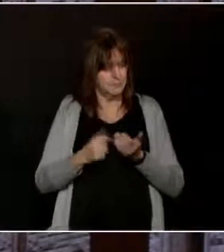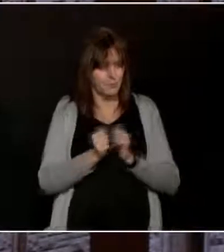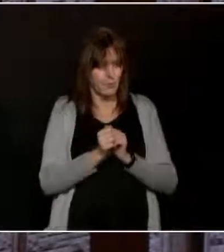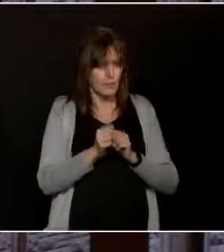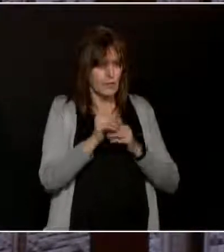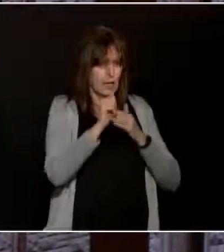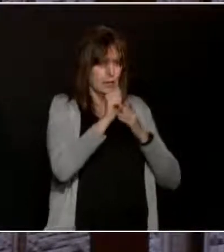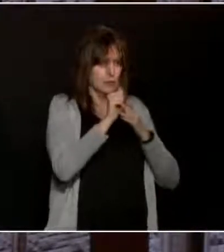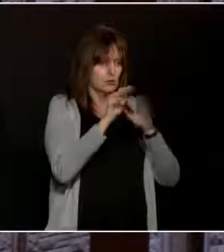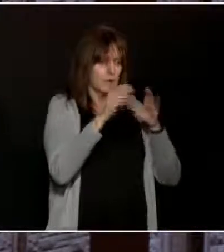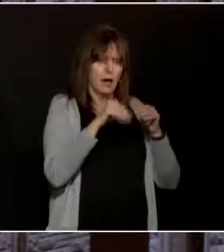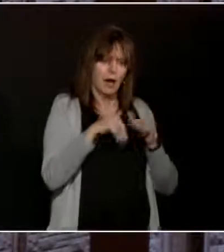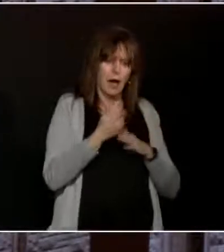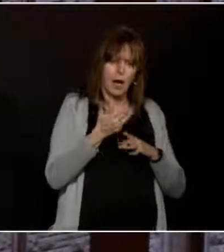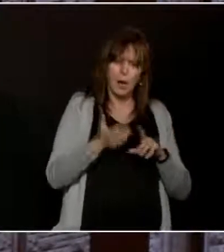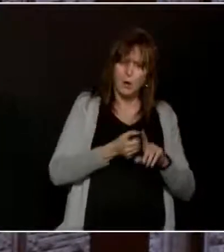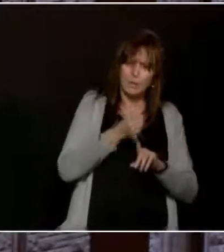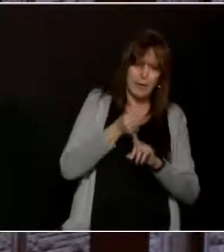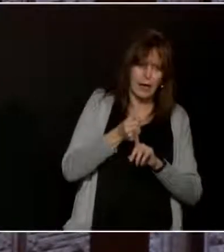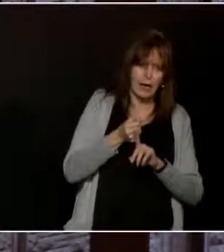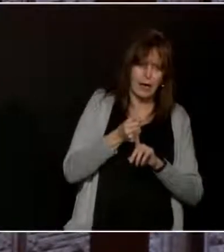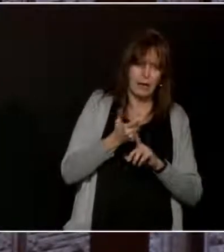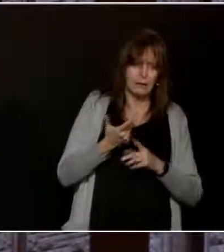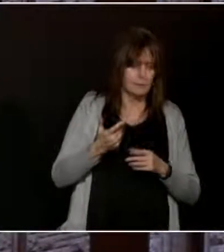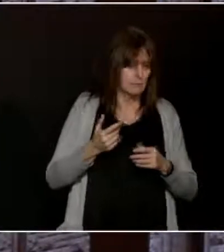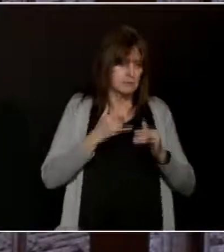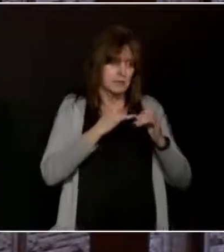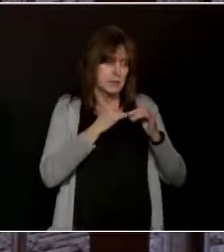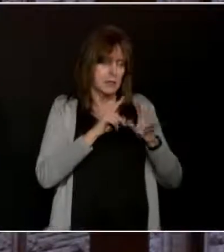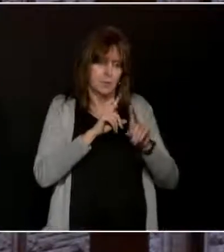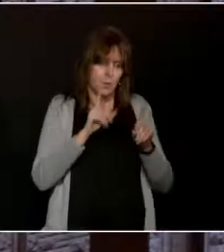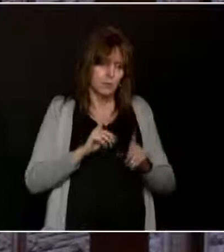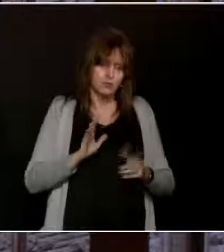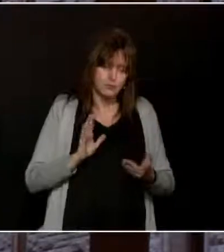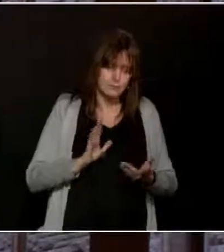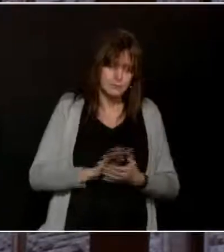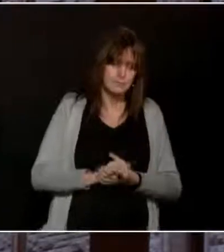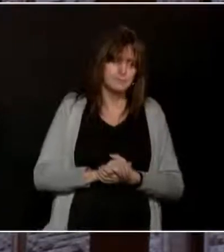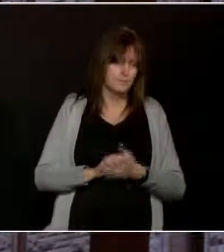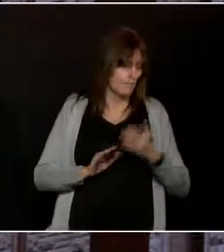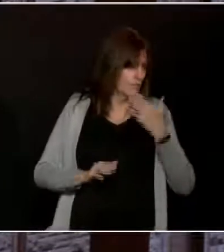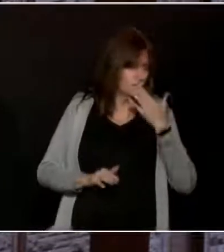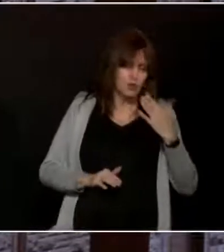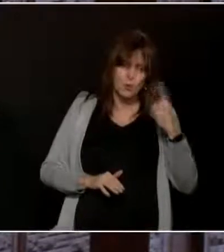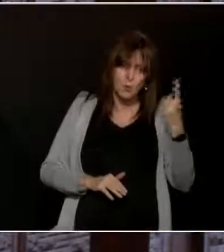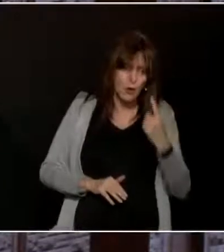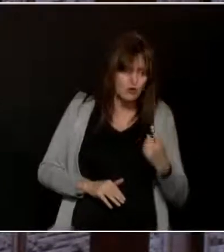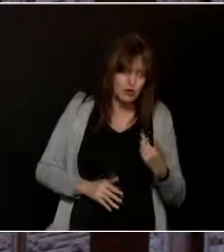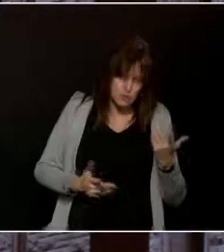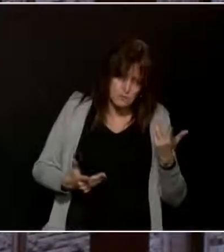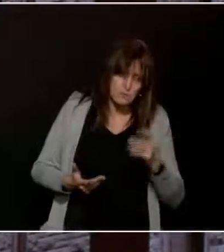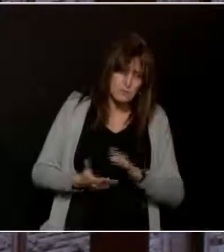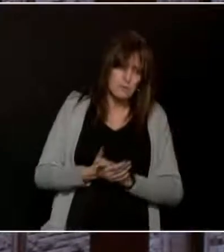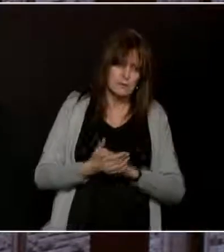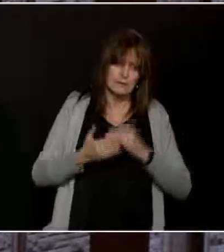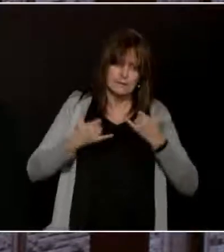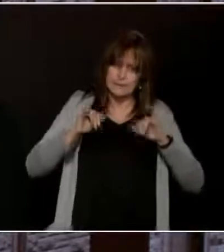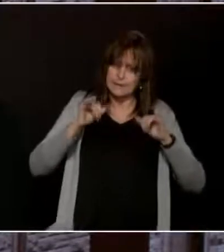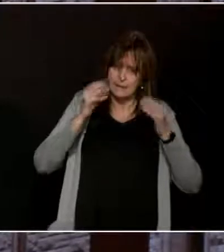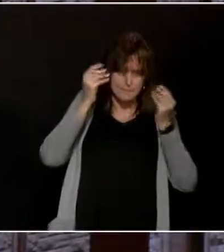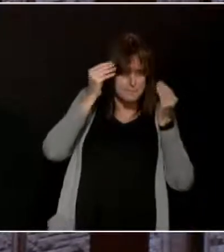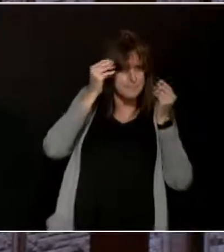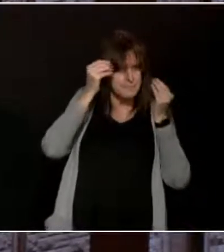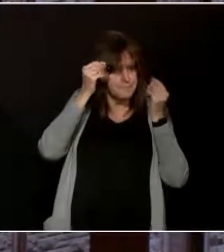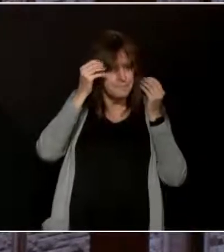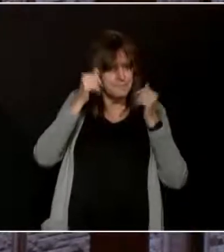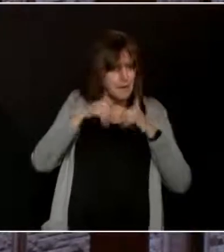mean? Because it's a really great task to have. It's a good one to have to struggle with, and we want to work on that and how we